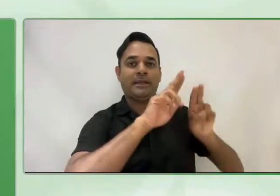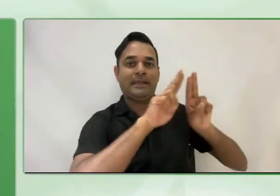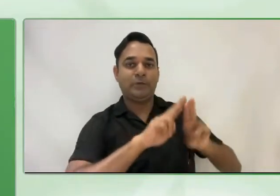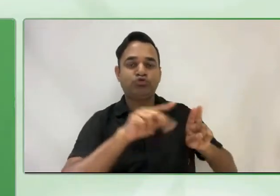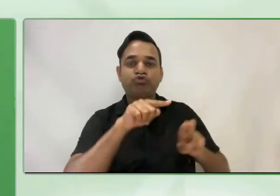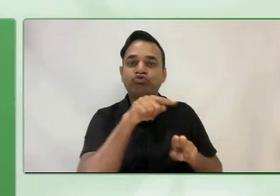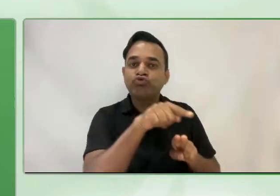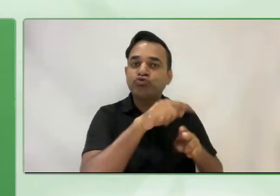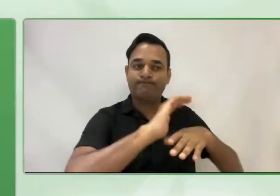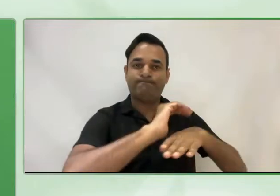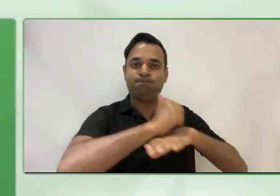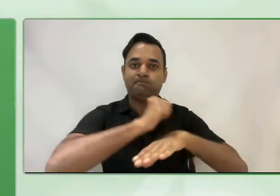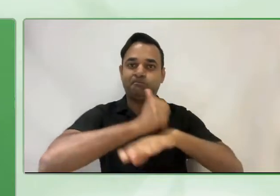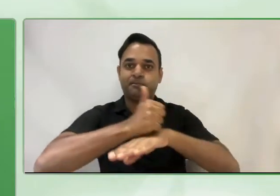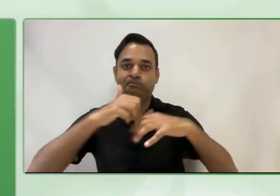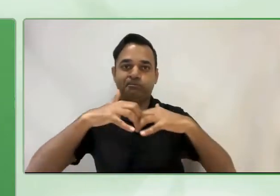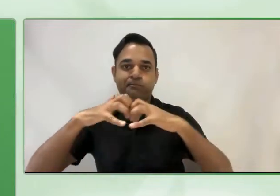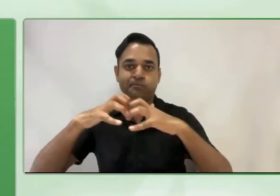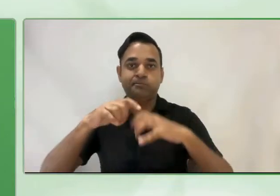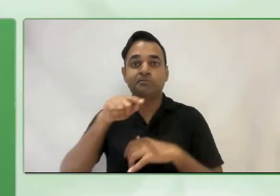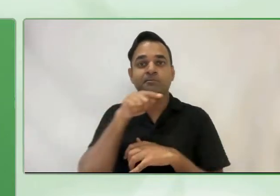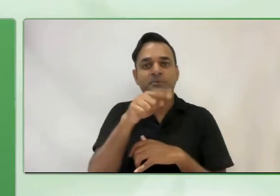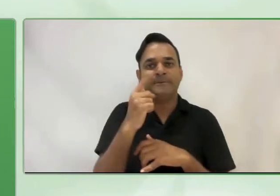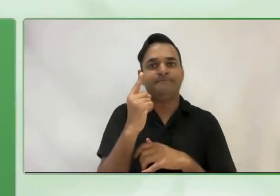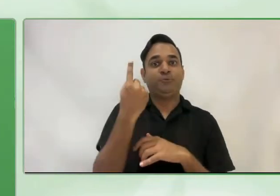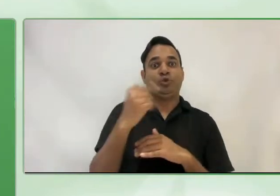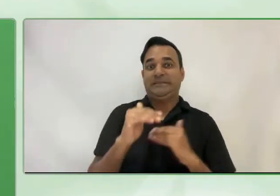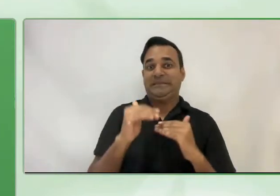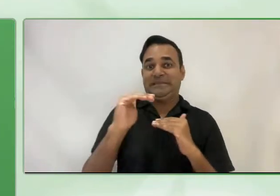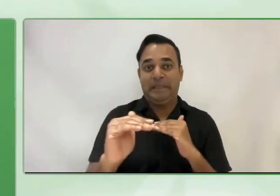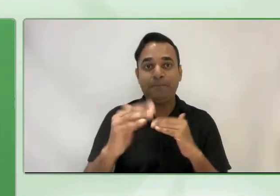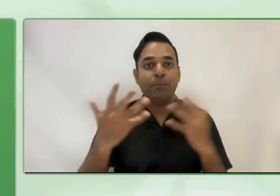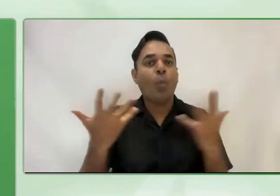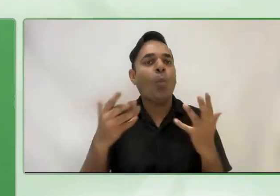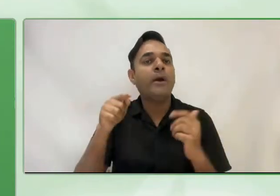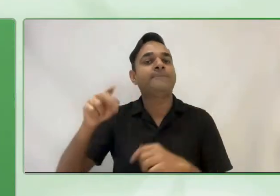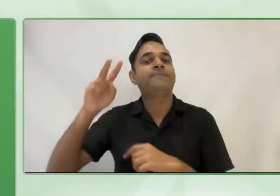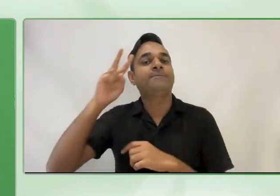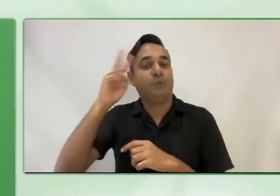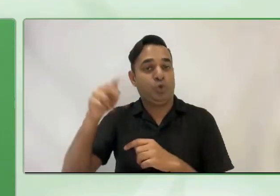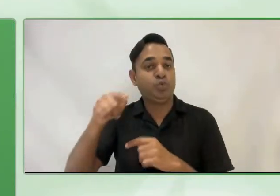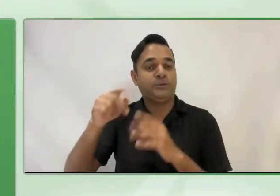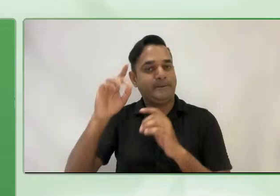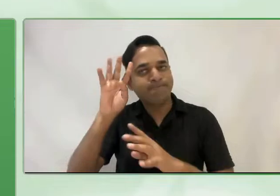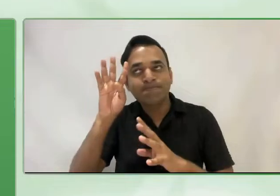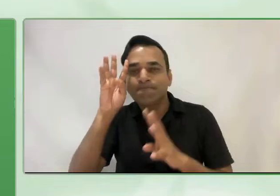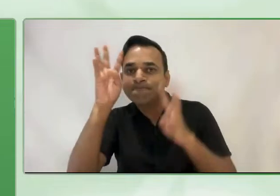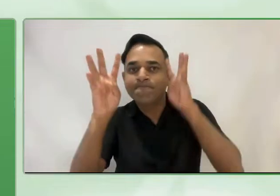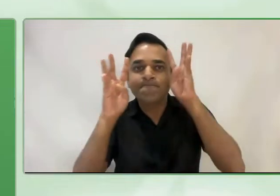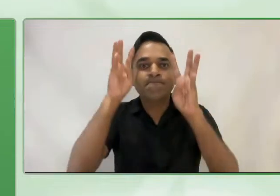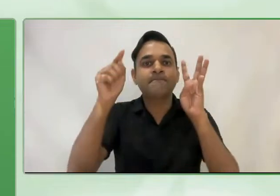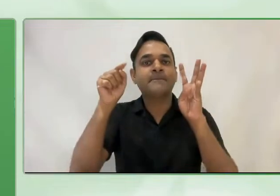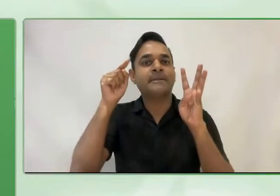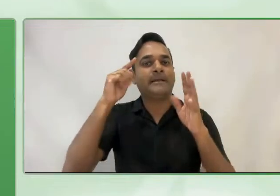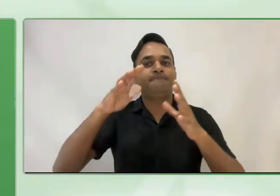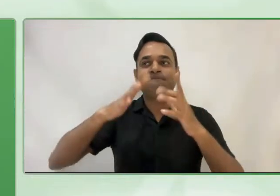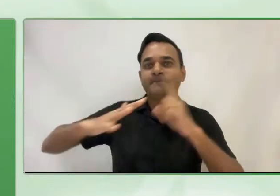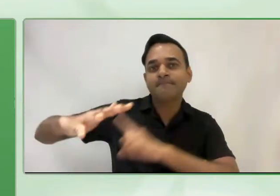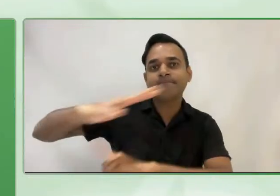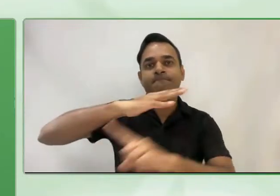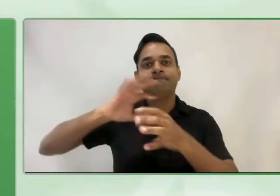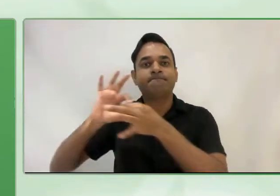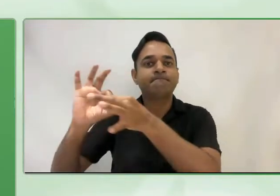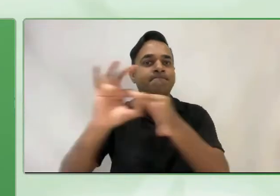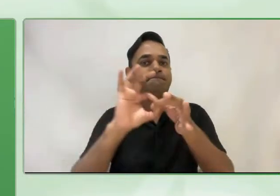we promote the local economic system through consulting, through funding, through events